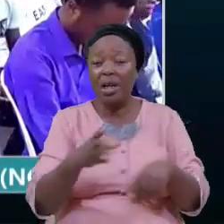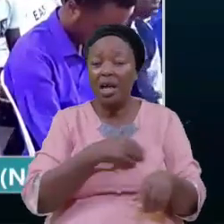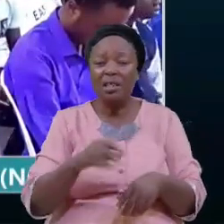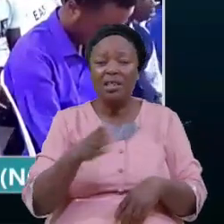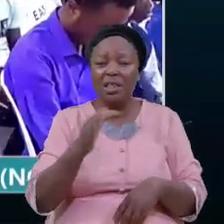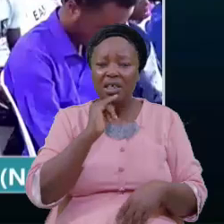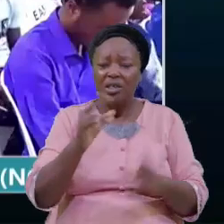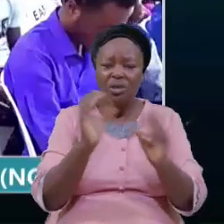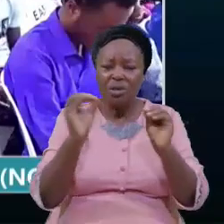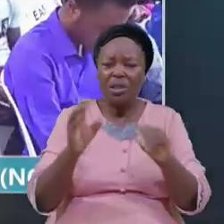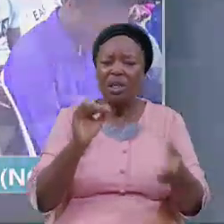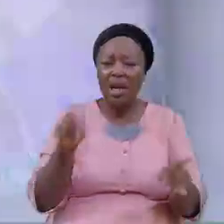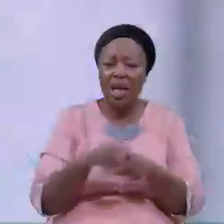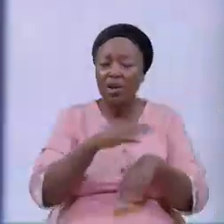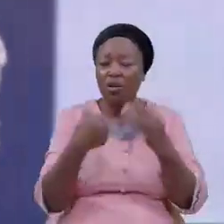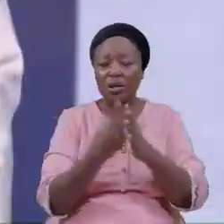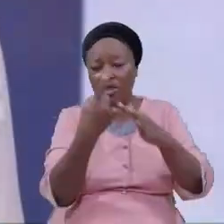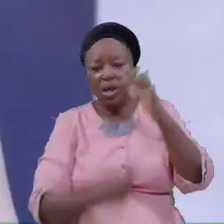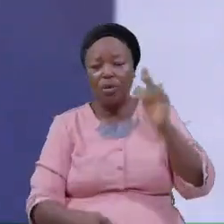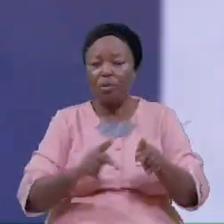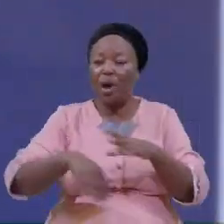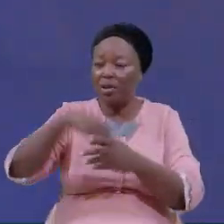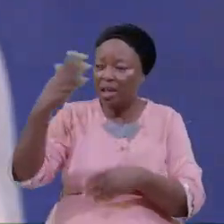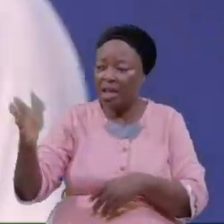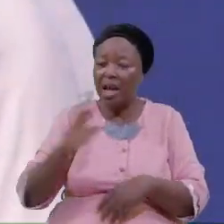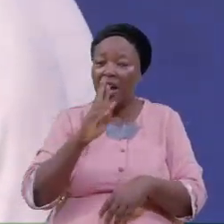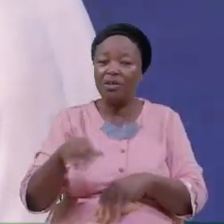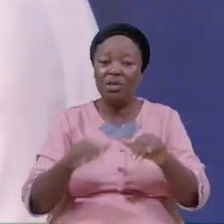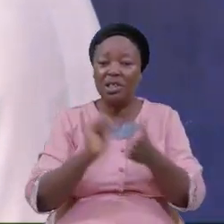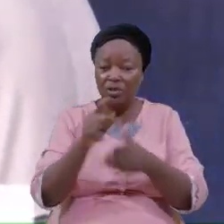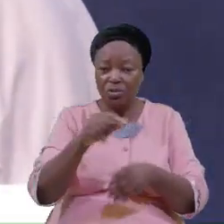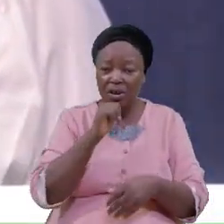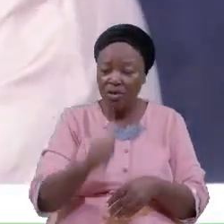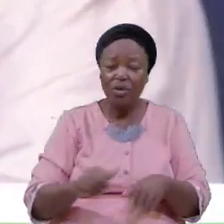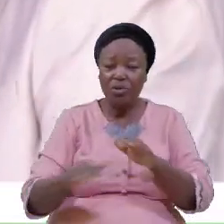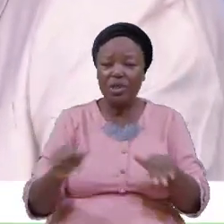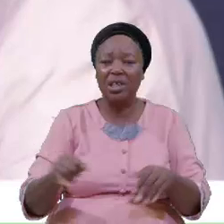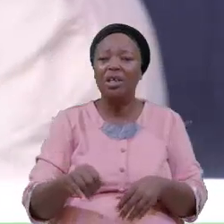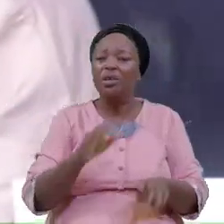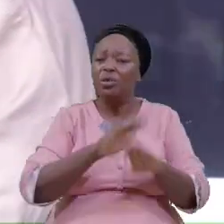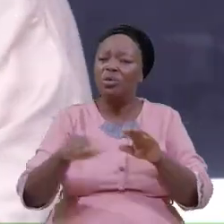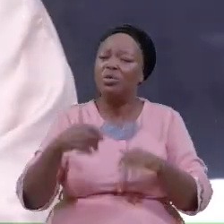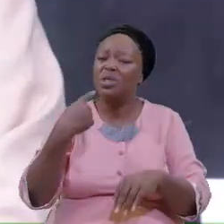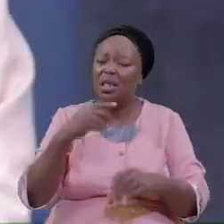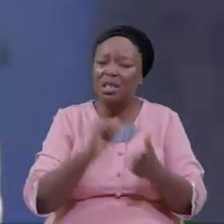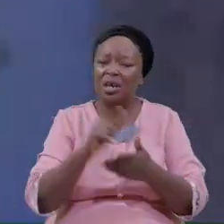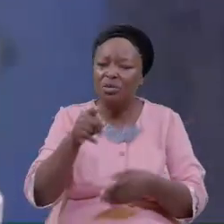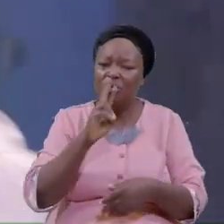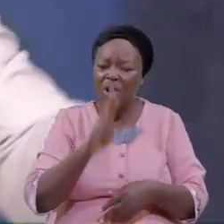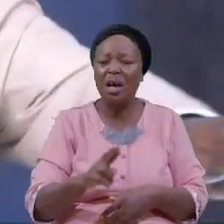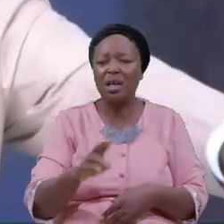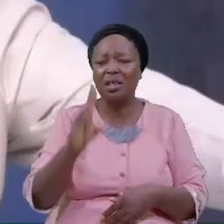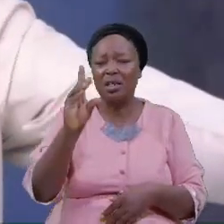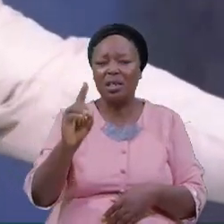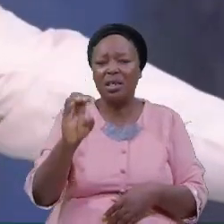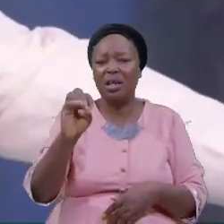doing that you are not doing." No, don't claim I am deeper life when you are shallow life.